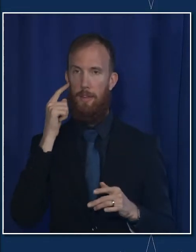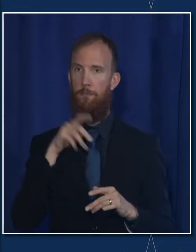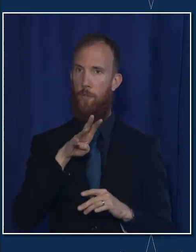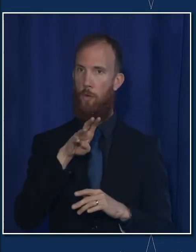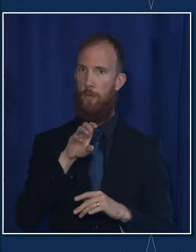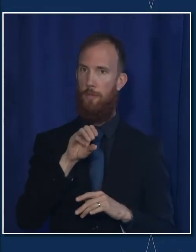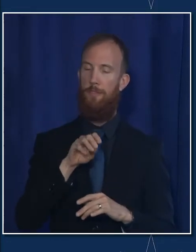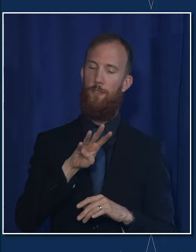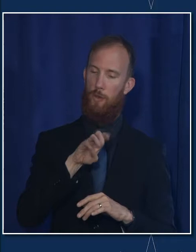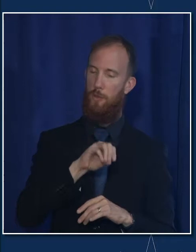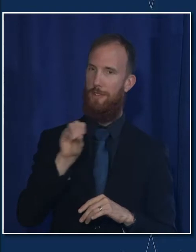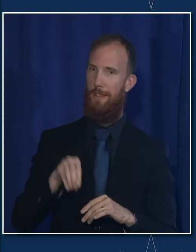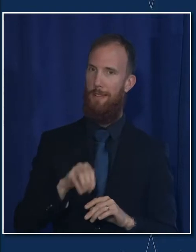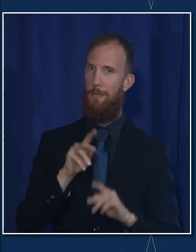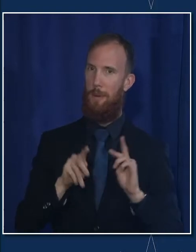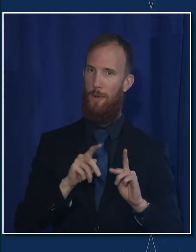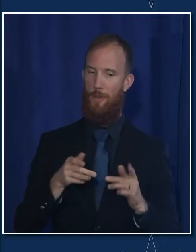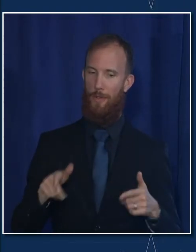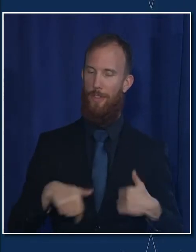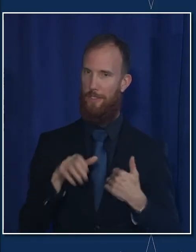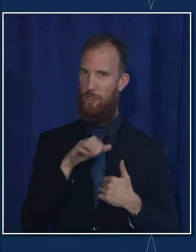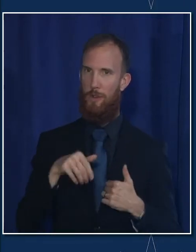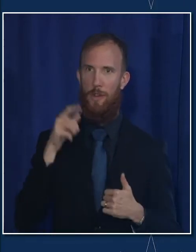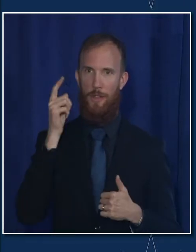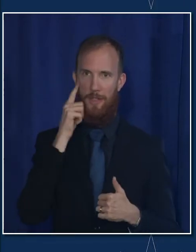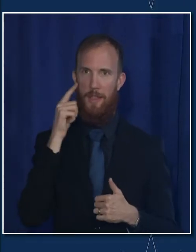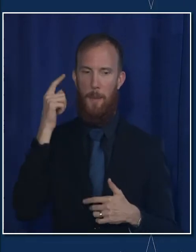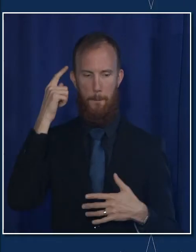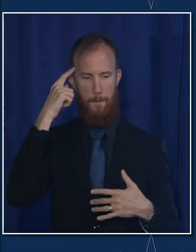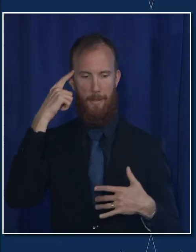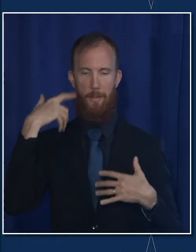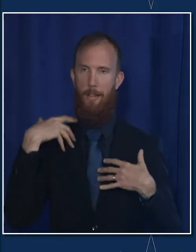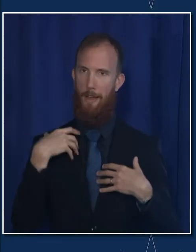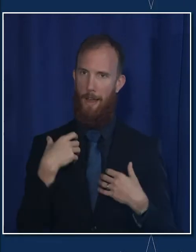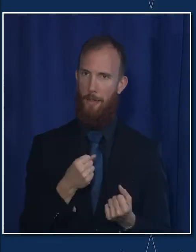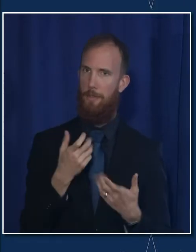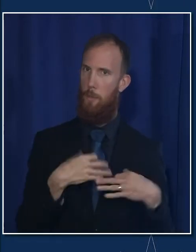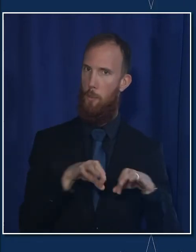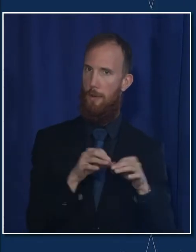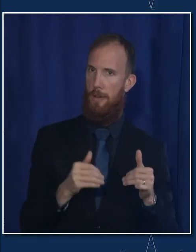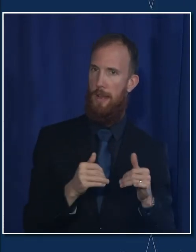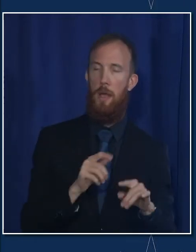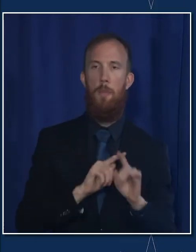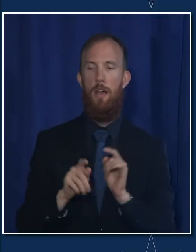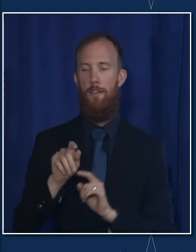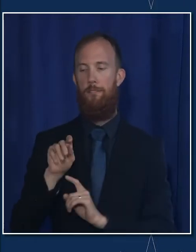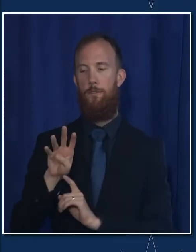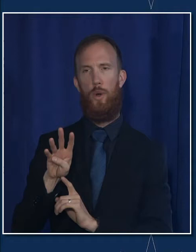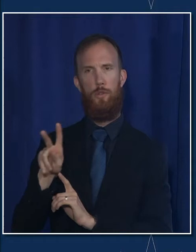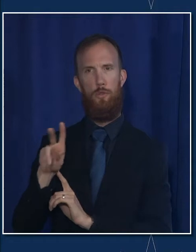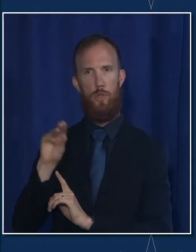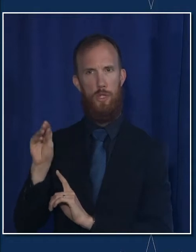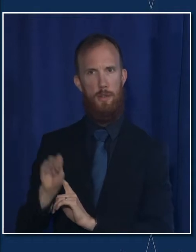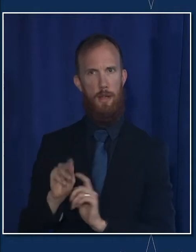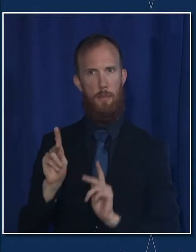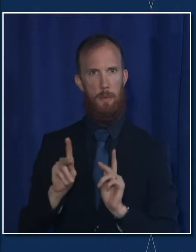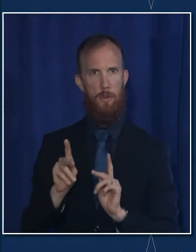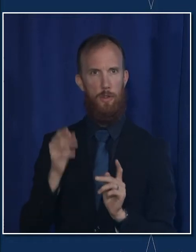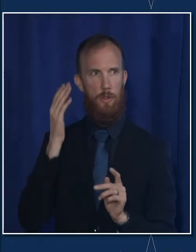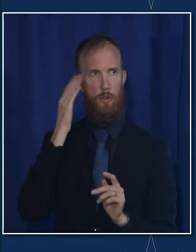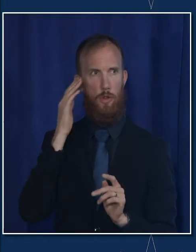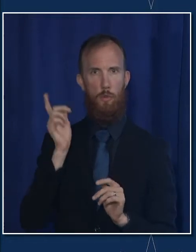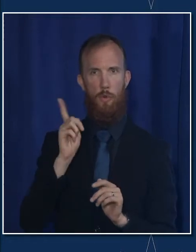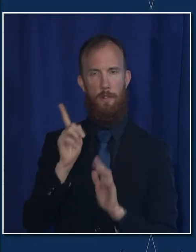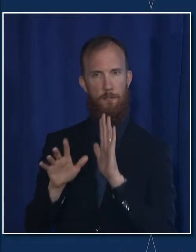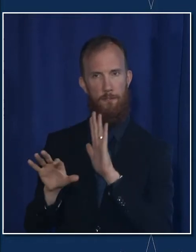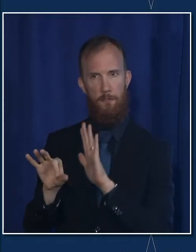Chicago today. But only 42% of Chicagoans know where to get mental health support if they need it. So our goals of